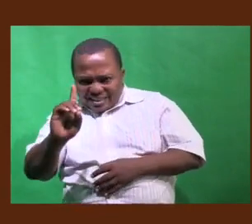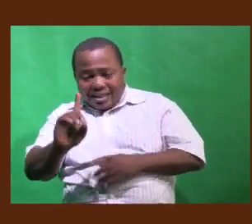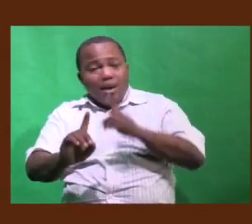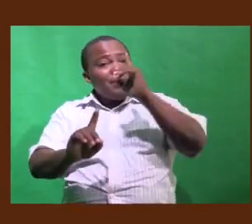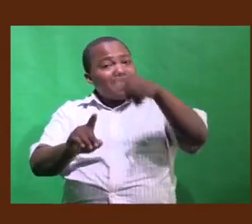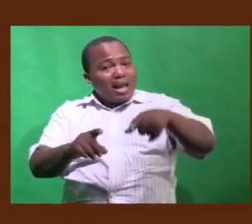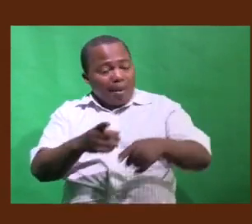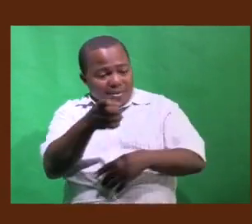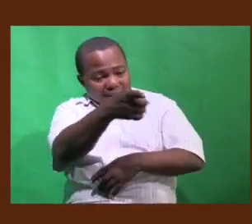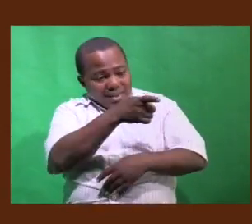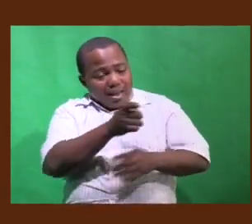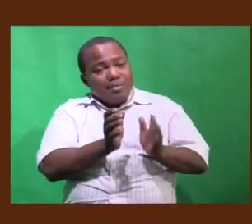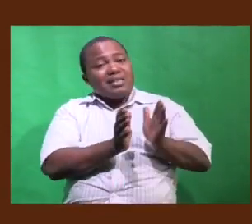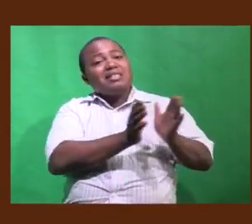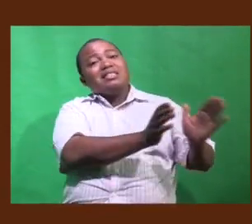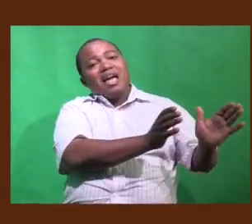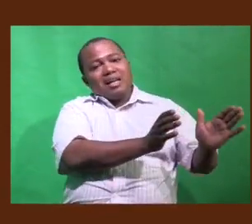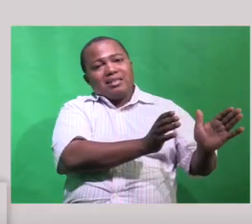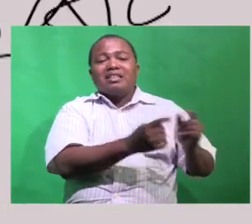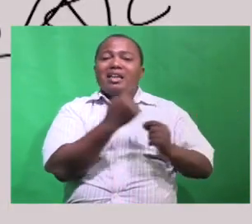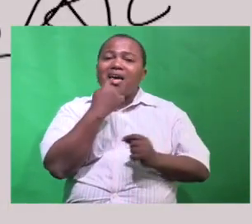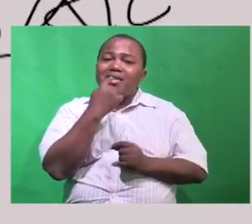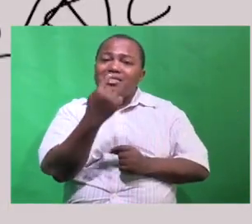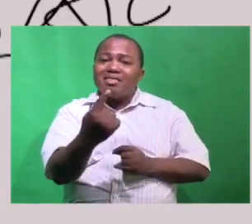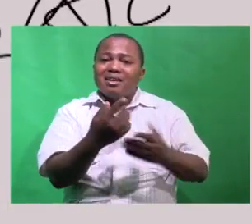debit side and say that